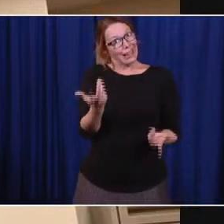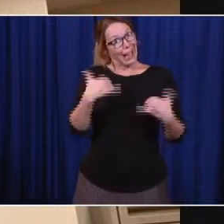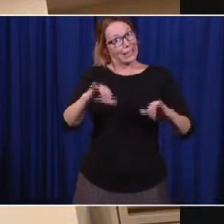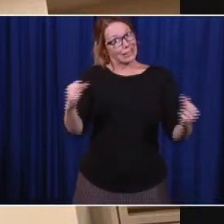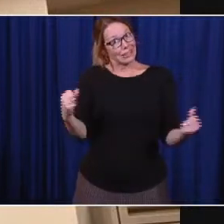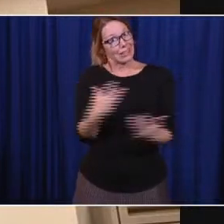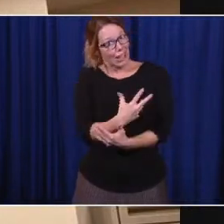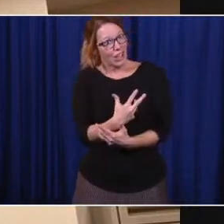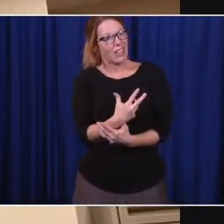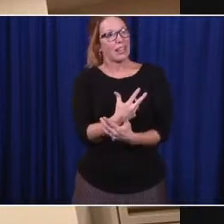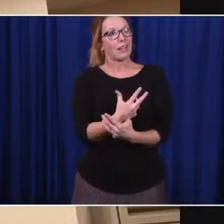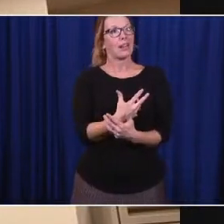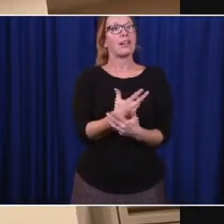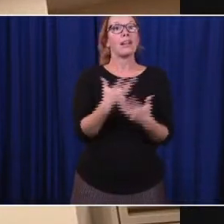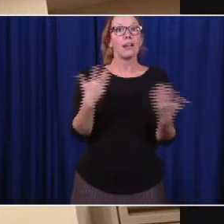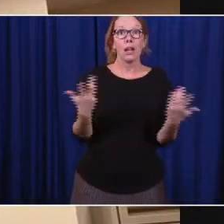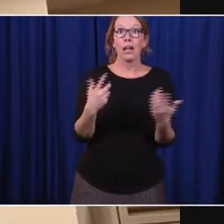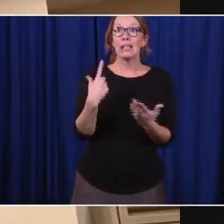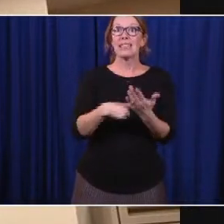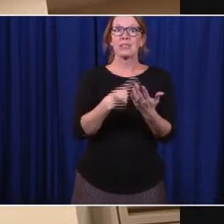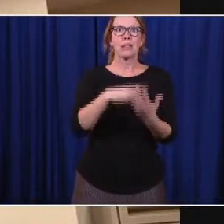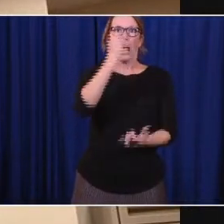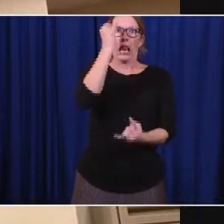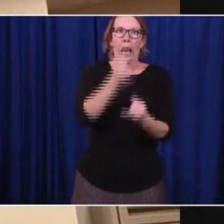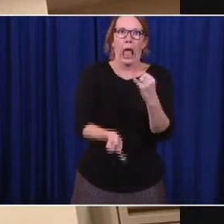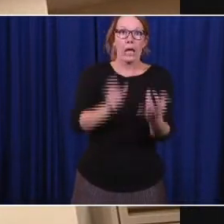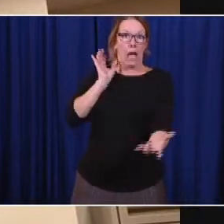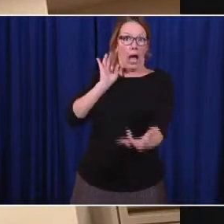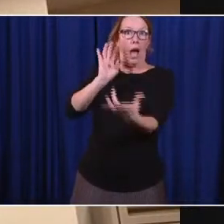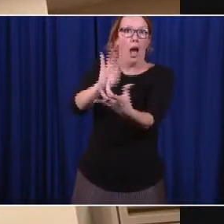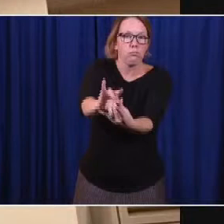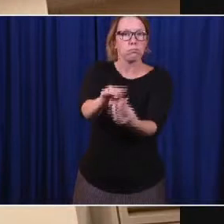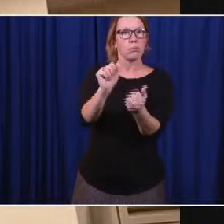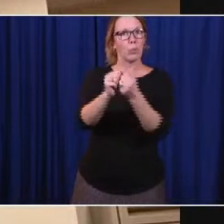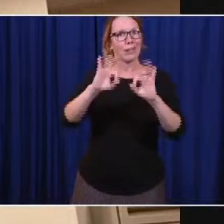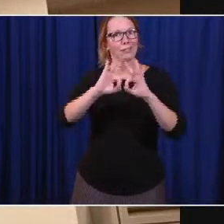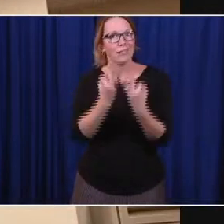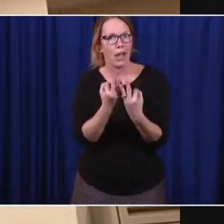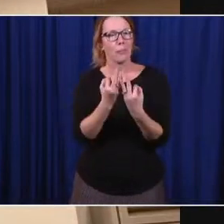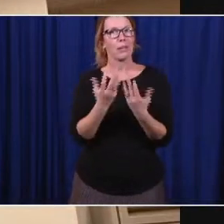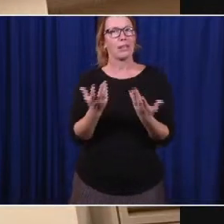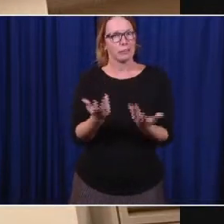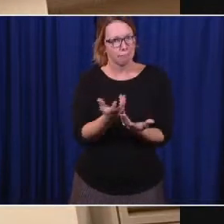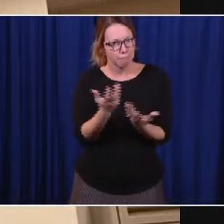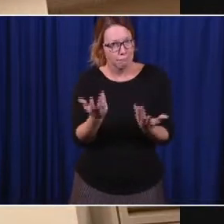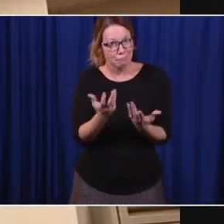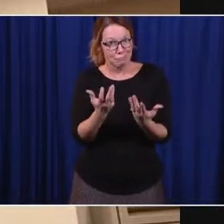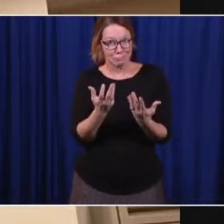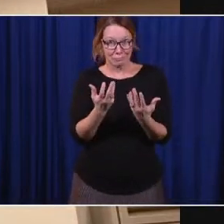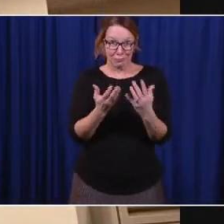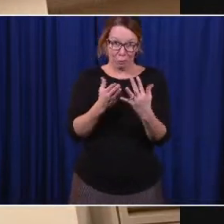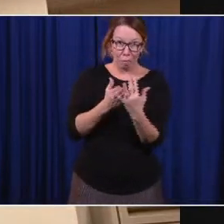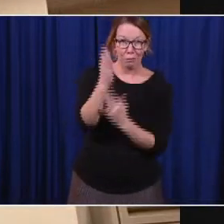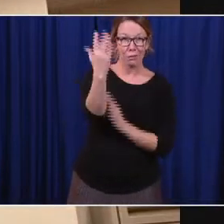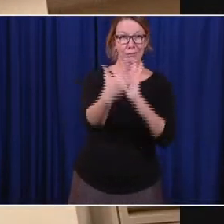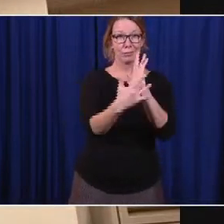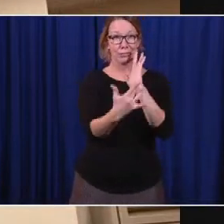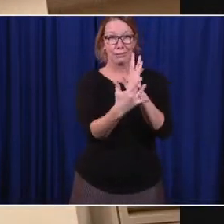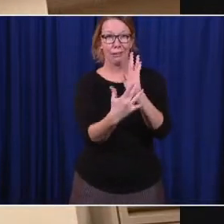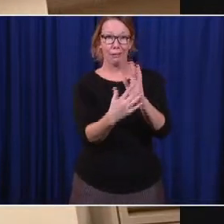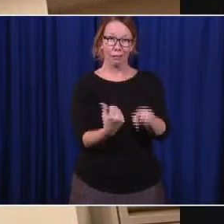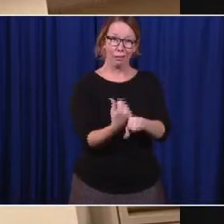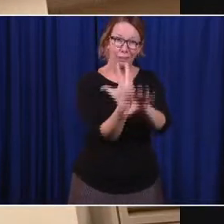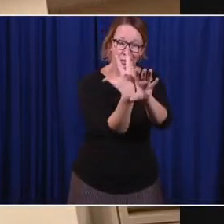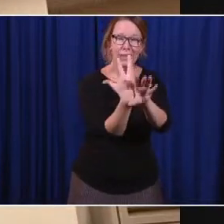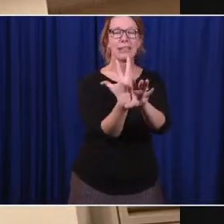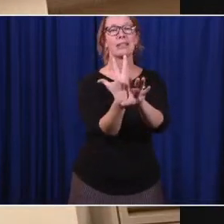last connection that these family members have with their loved ones, or the loved ones have with their family members. These patients,